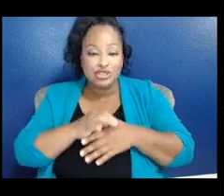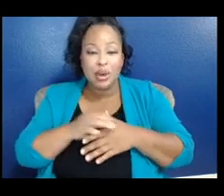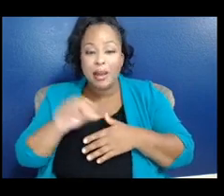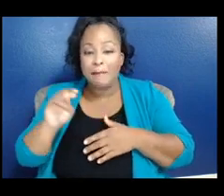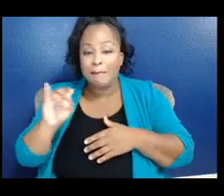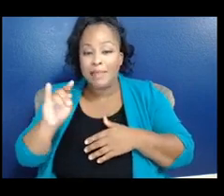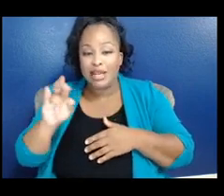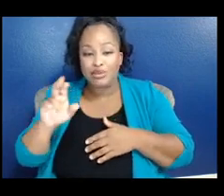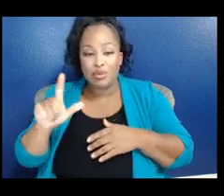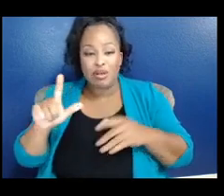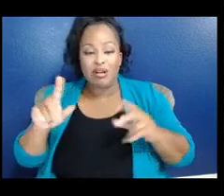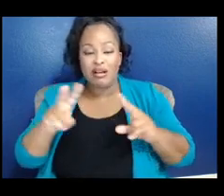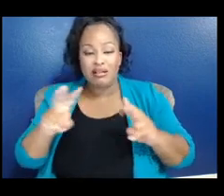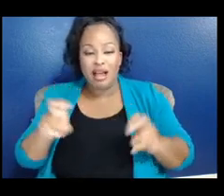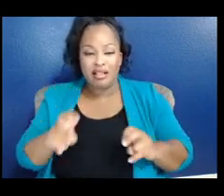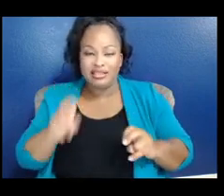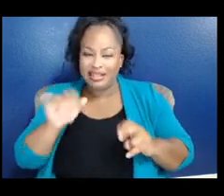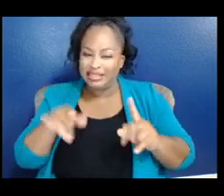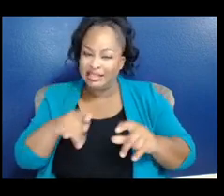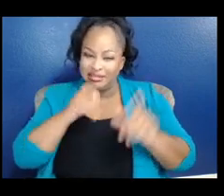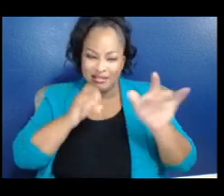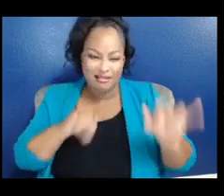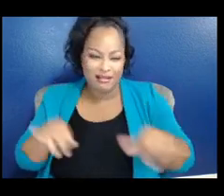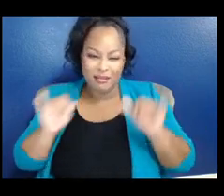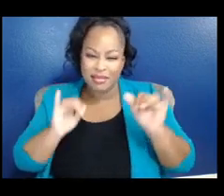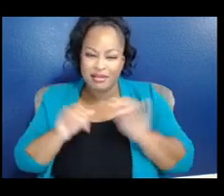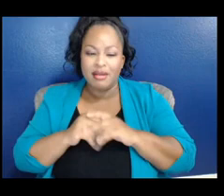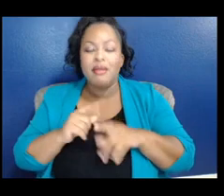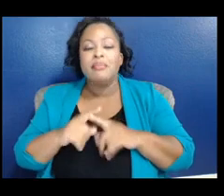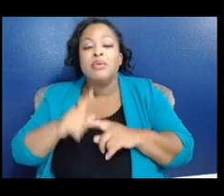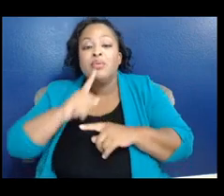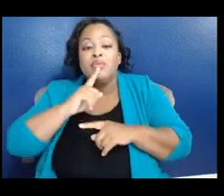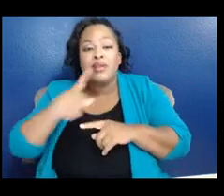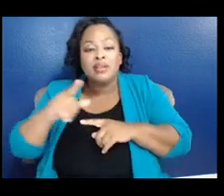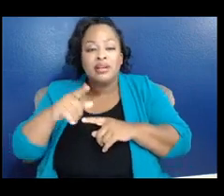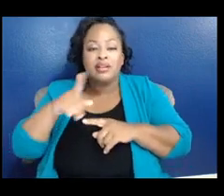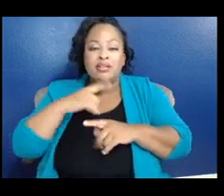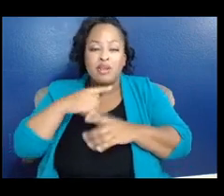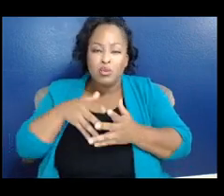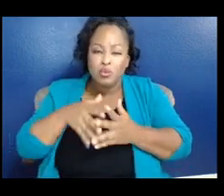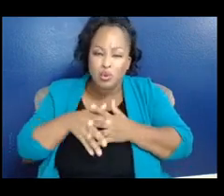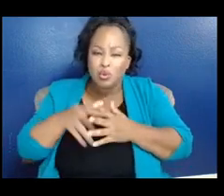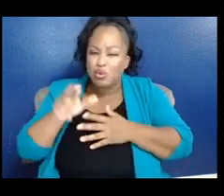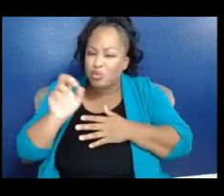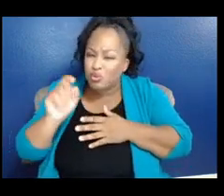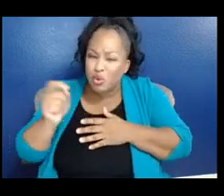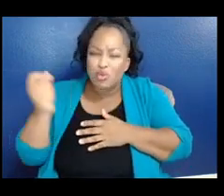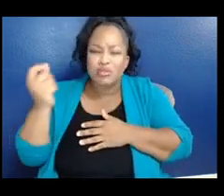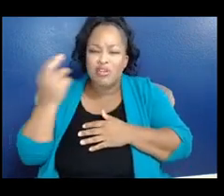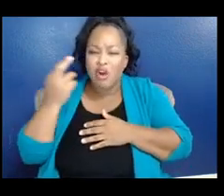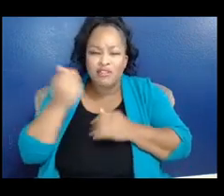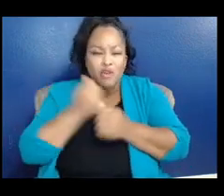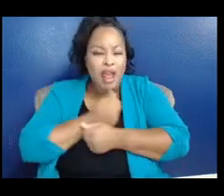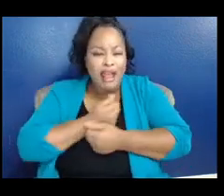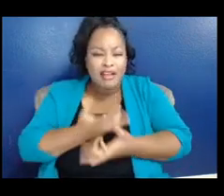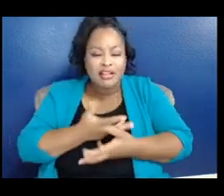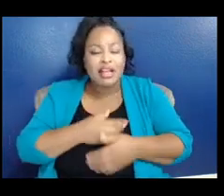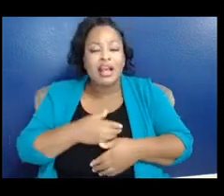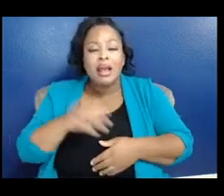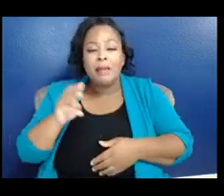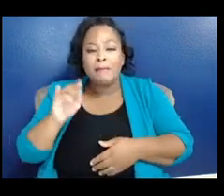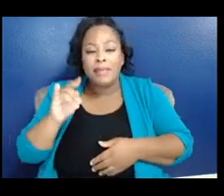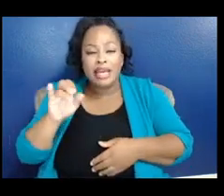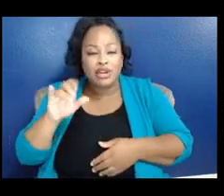not a very common test. But really the underlying root cause of everything is mineral